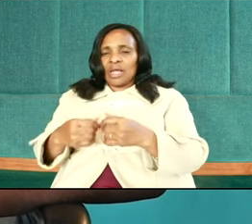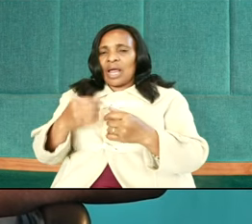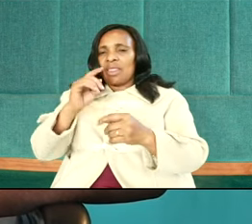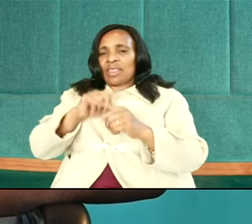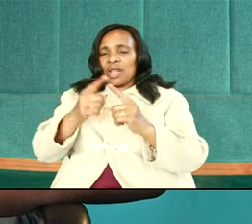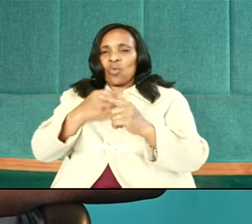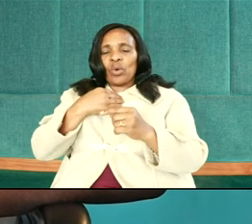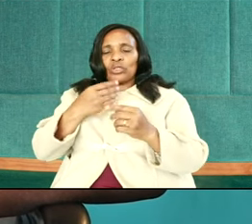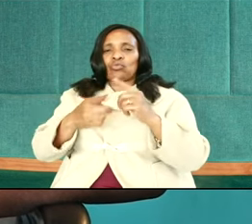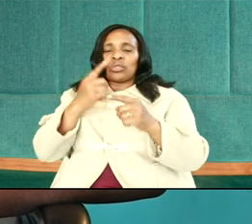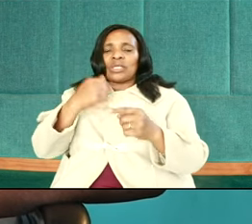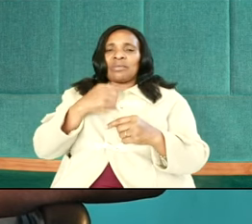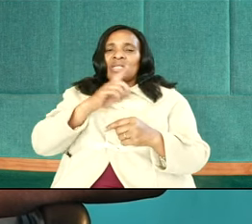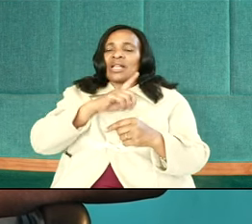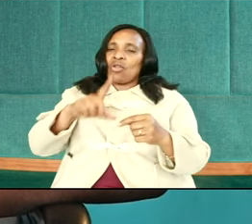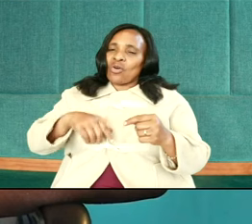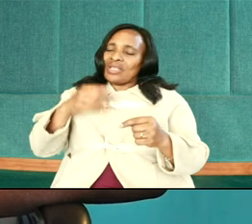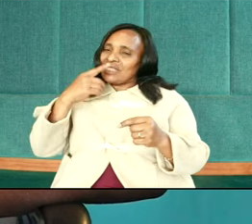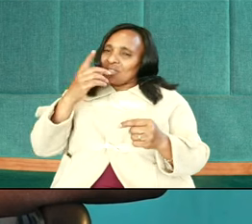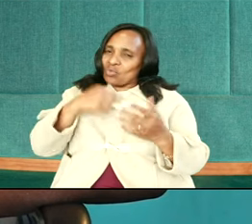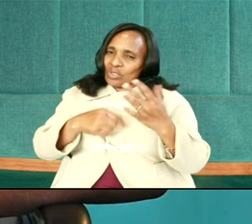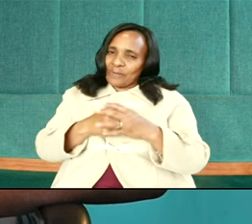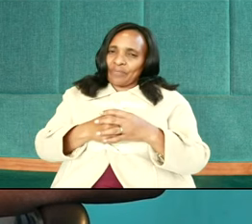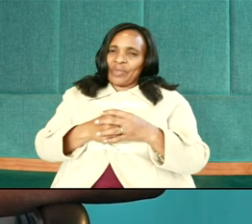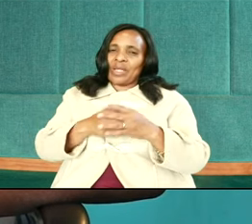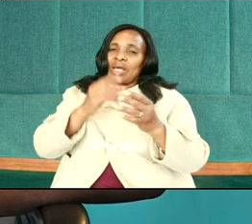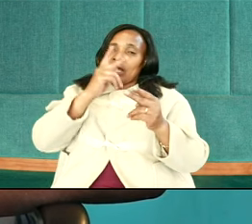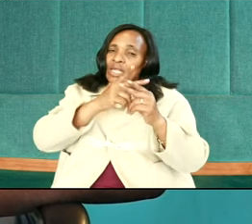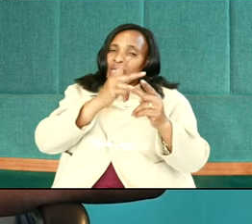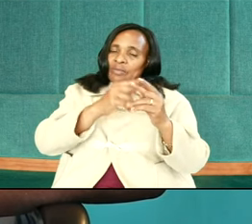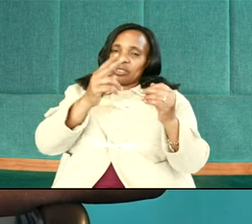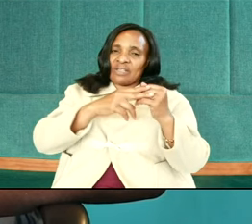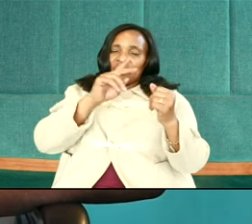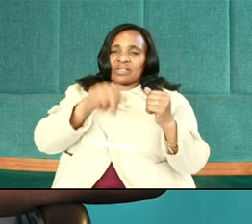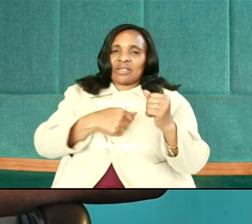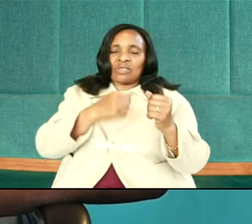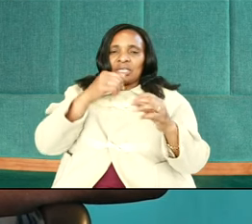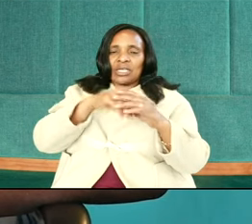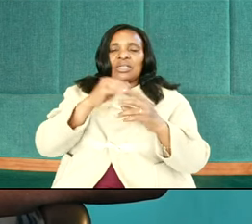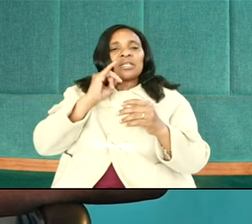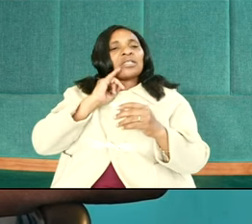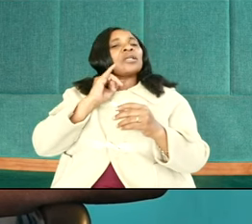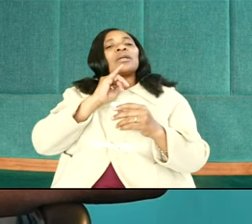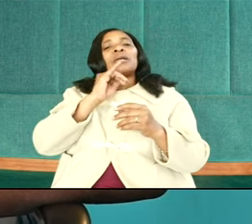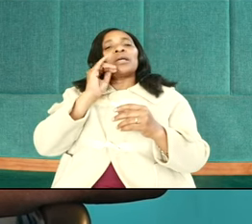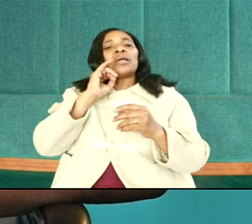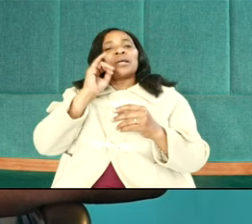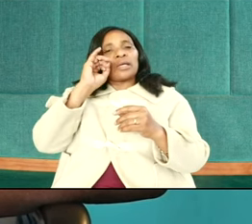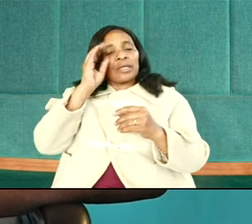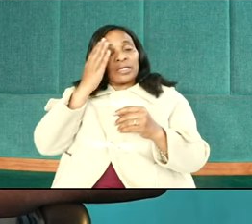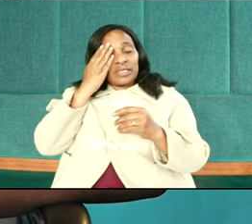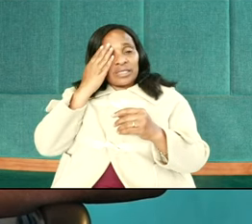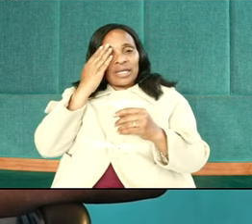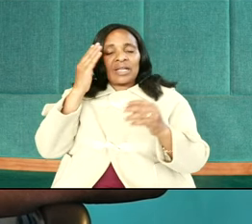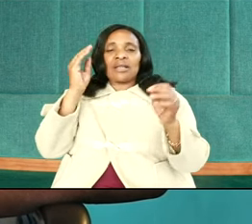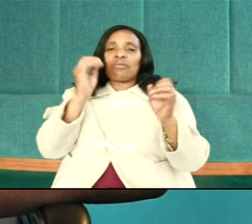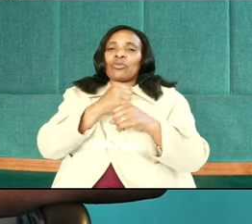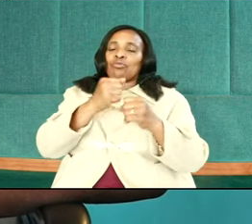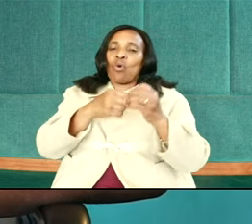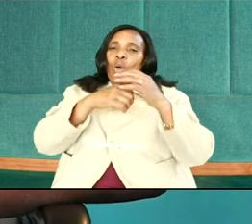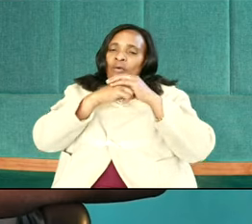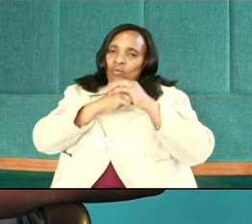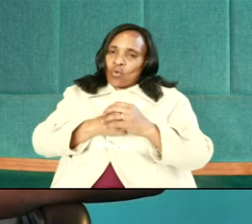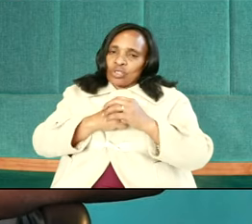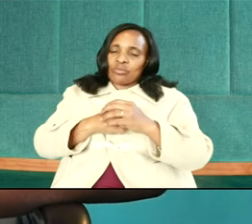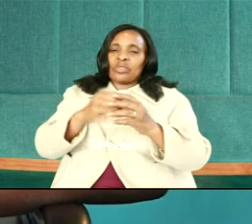Lord said to him, "I reserve 7,000 in Israel, all whose knees have not bowed down to Baal, and